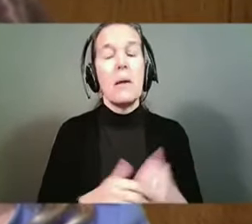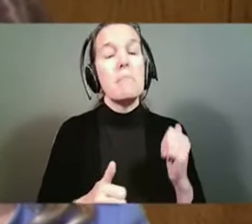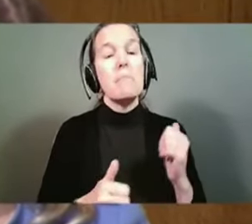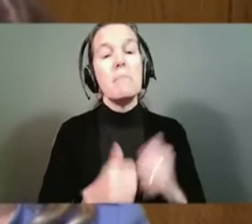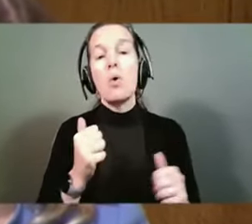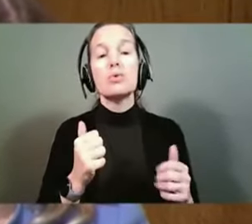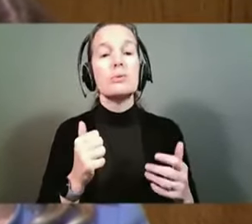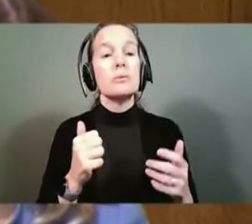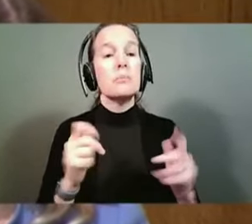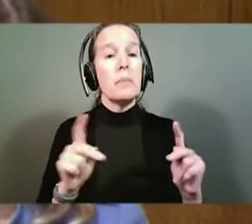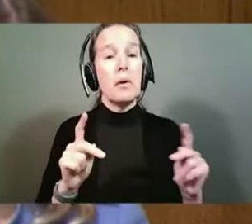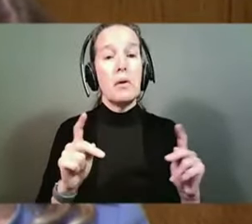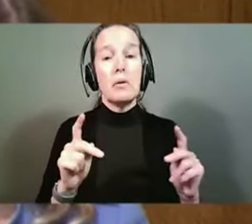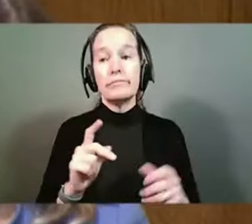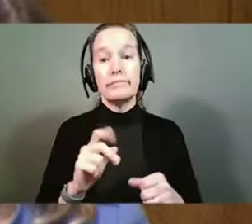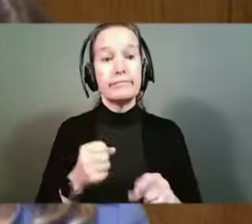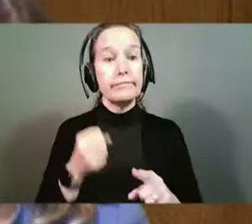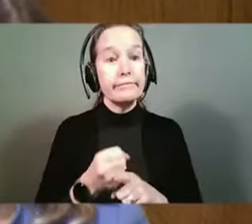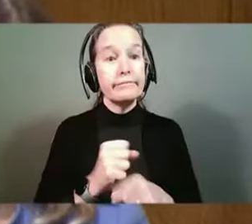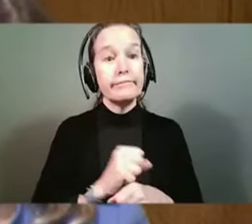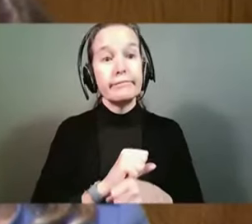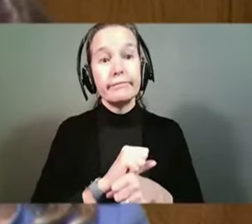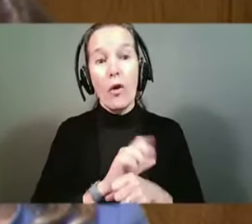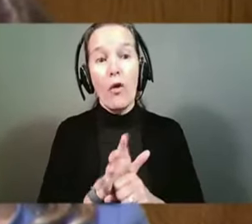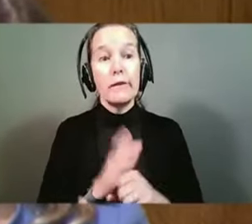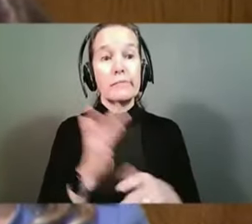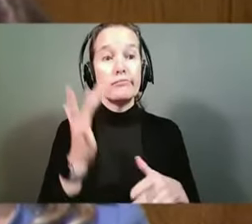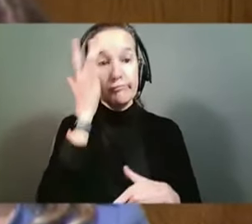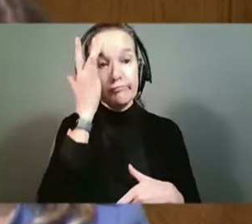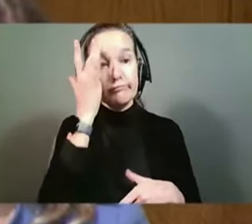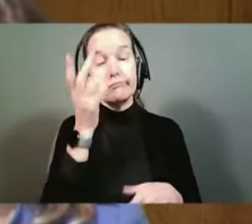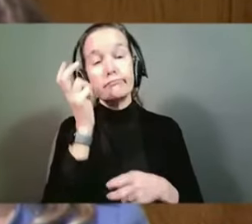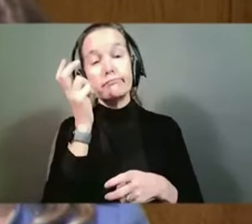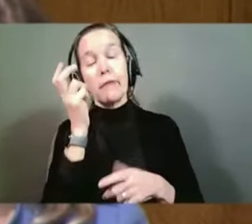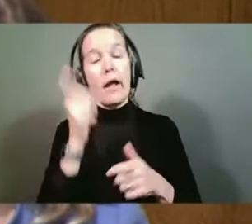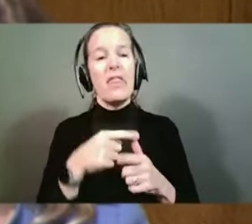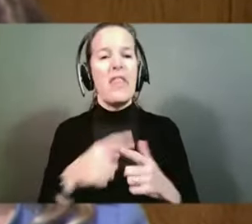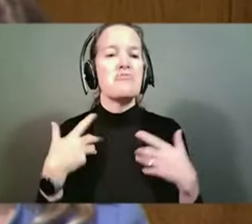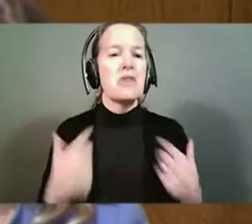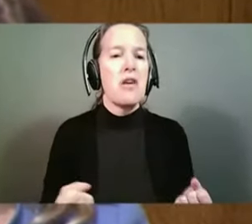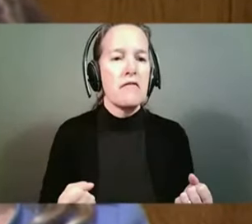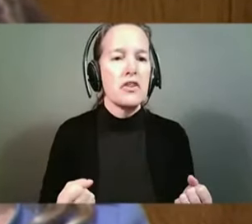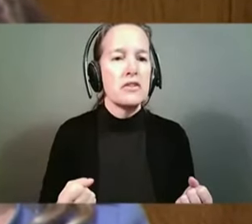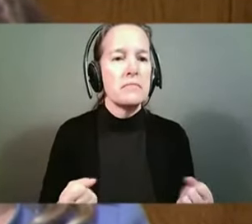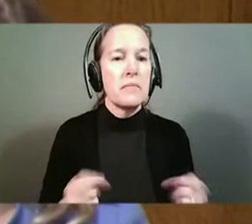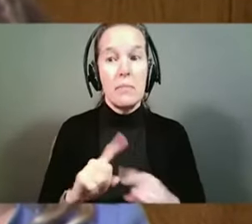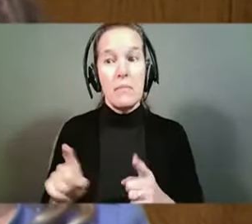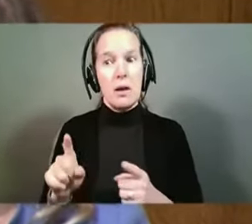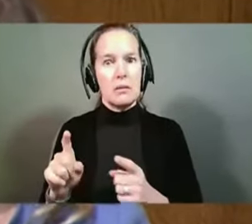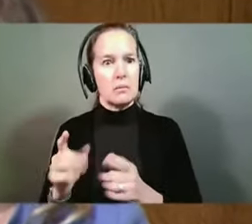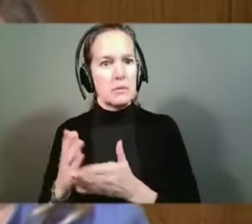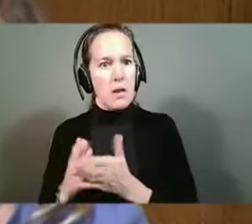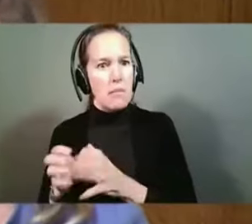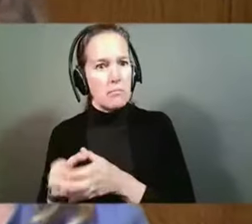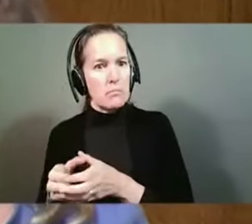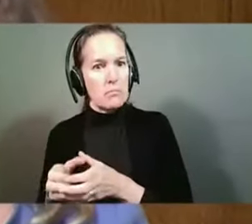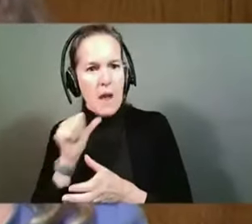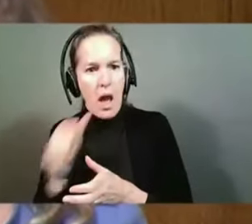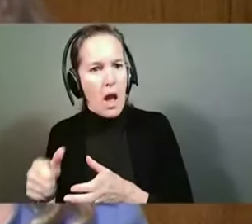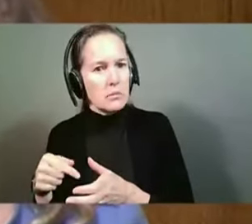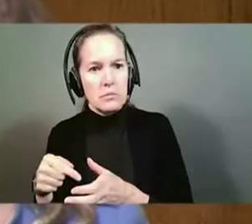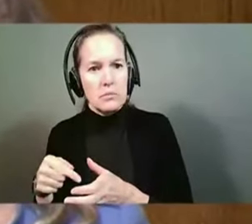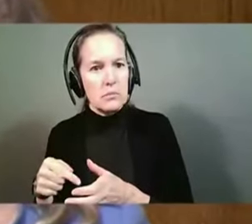is this subset which does not. And again, thank you for representing them. And we know that long COVID sometimes